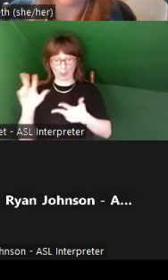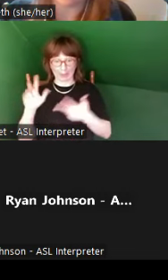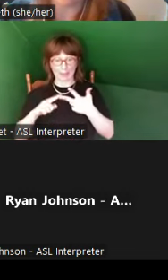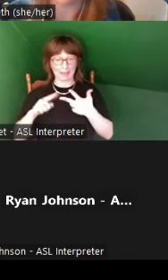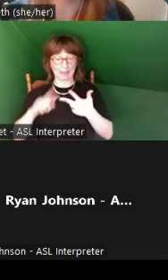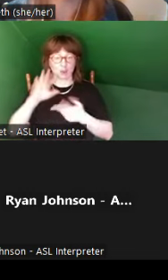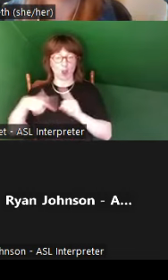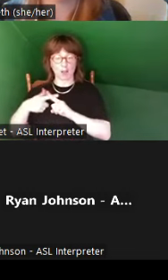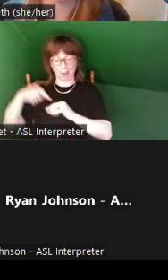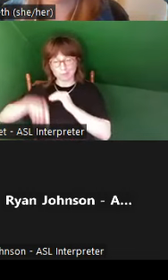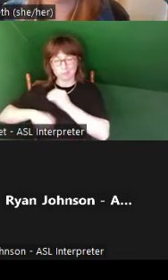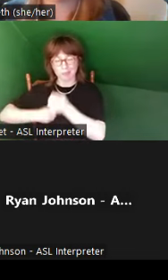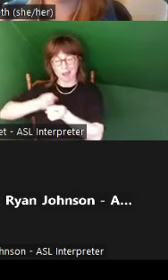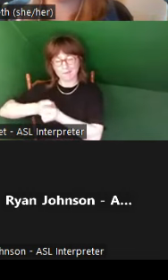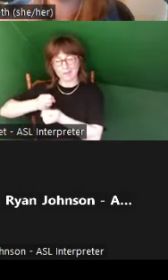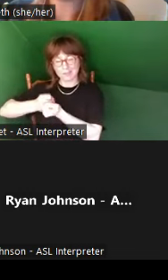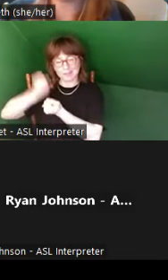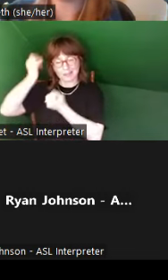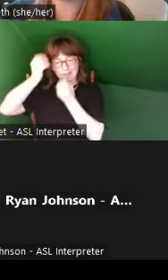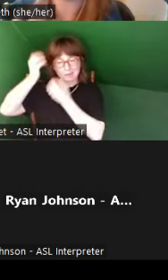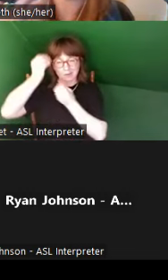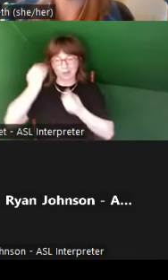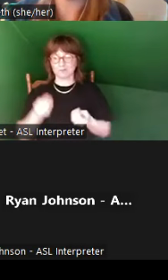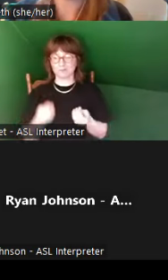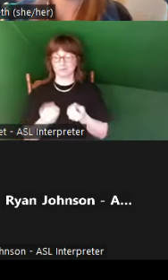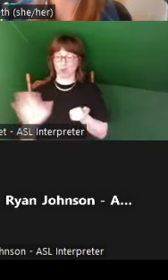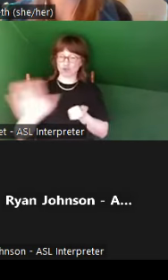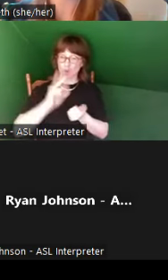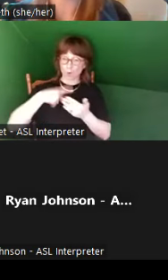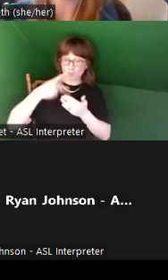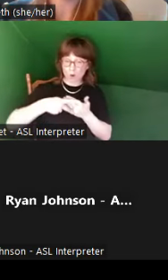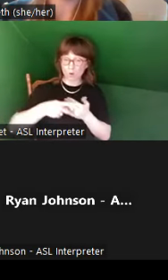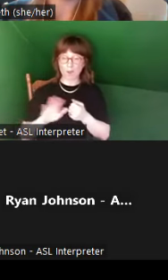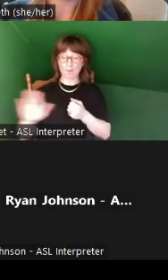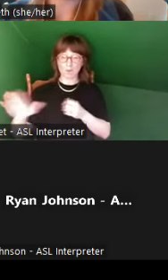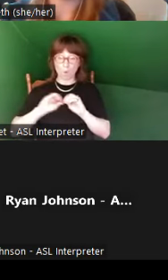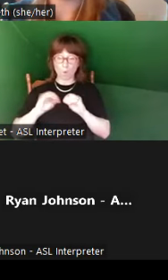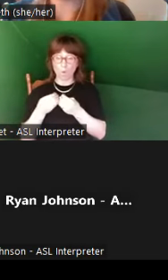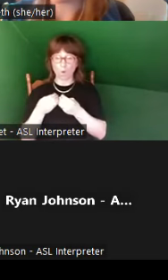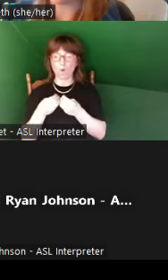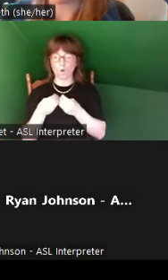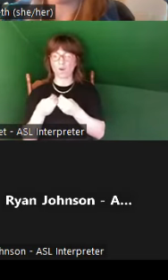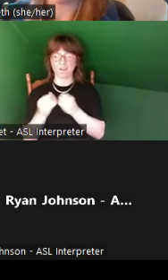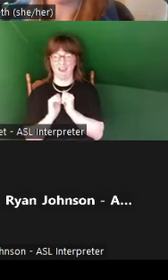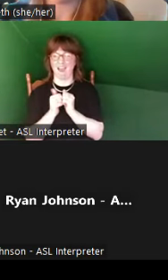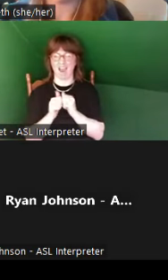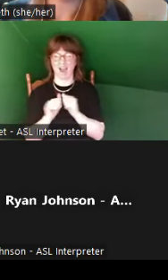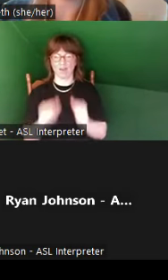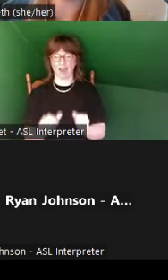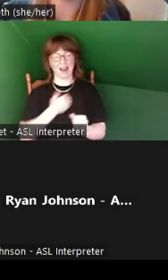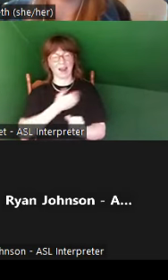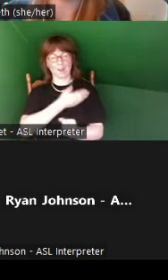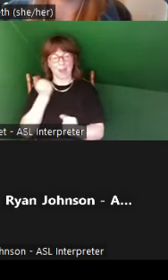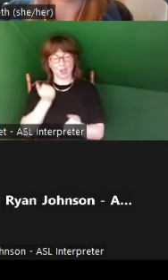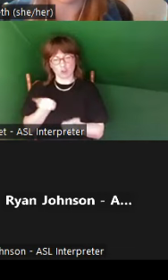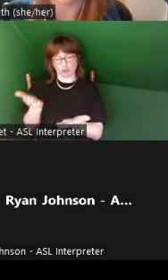advocacy considerations. So thinking about how your program or your organization can better serve victim